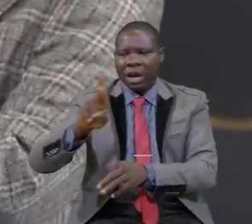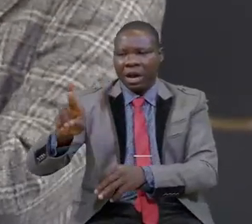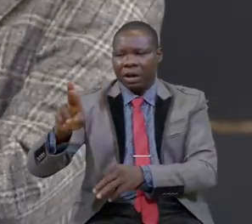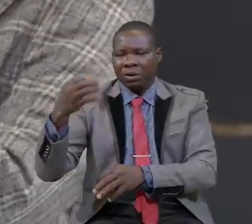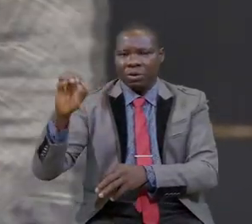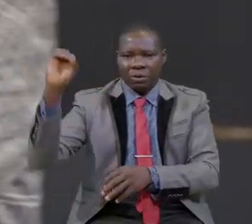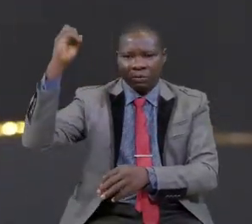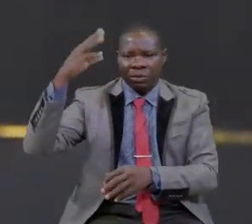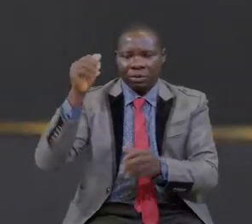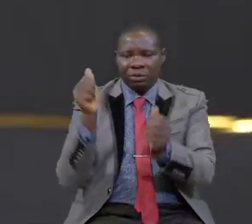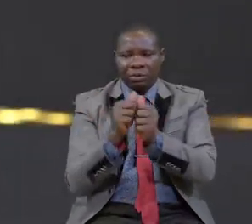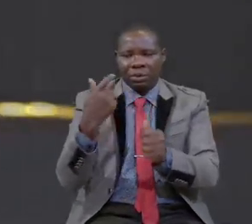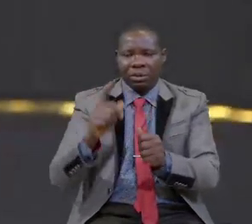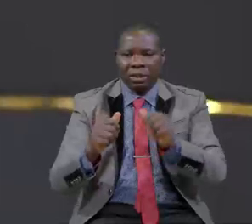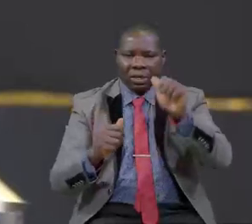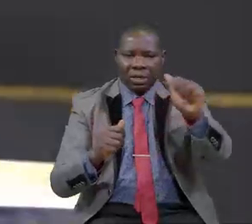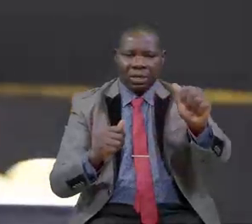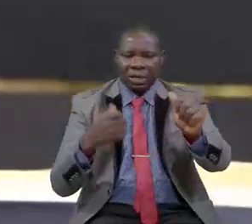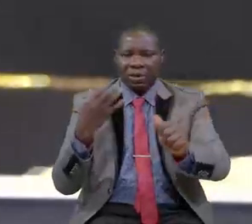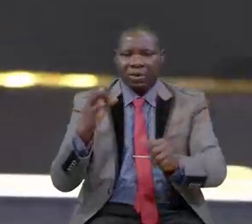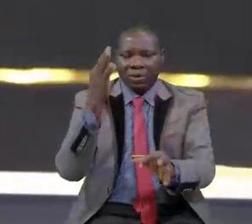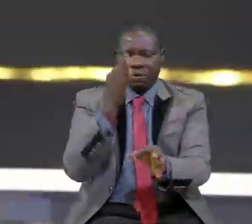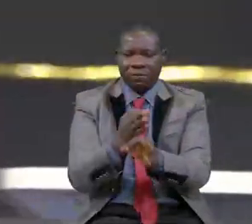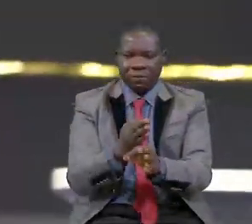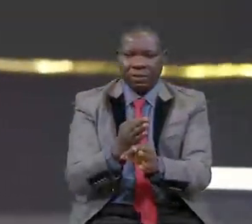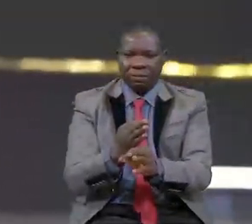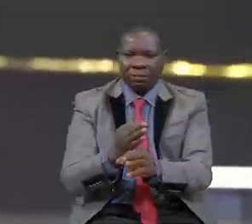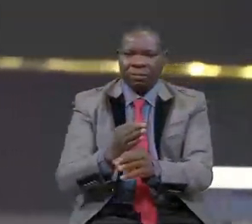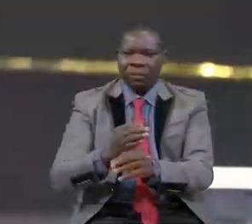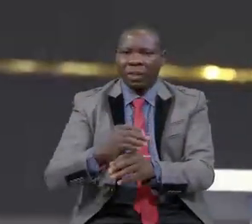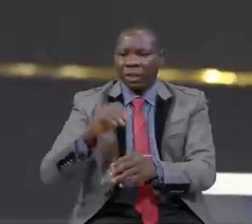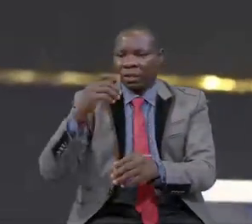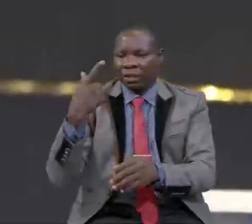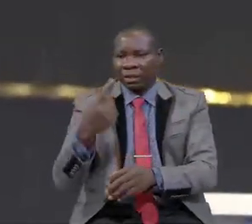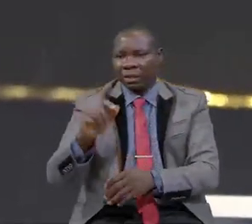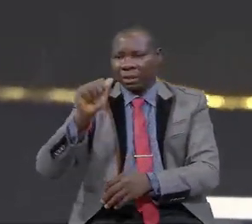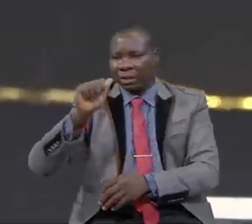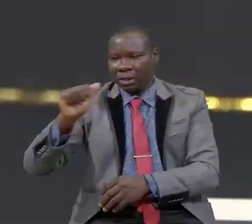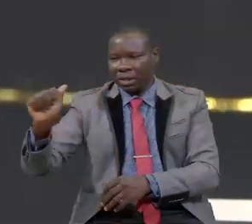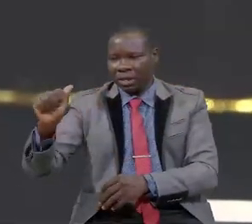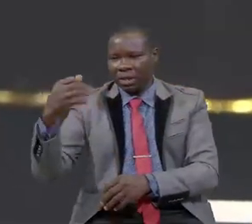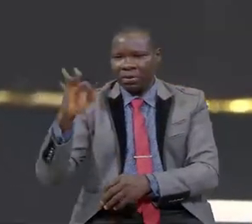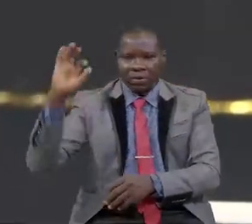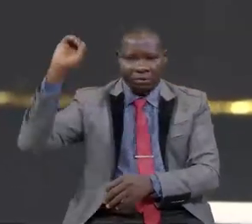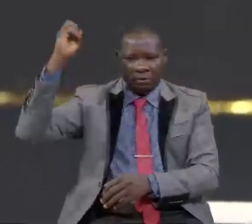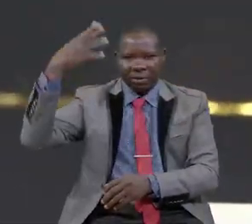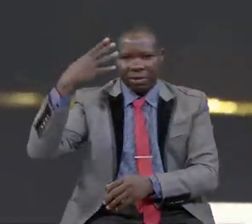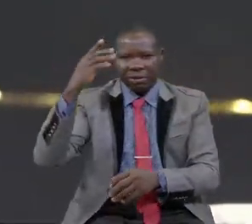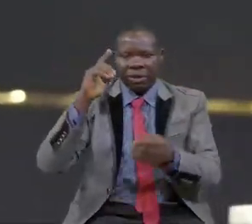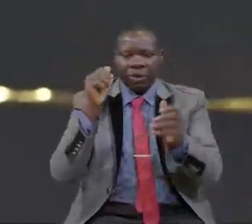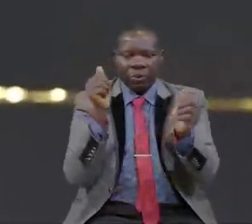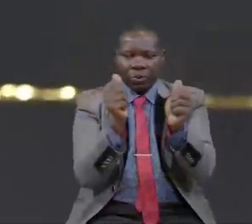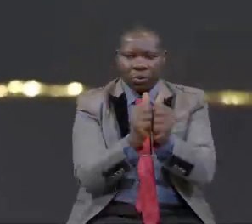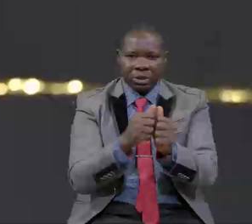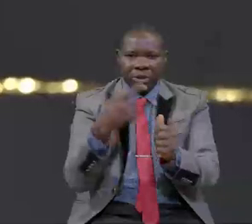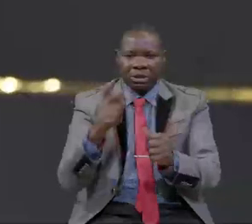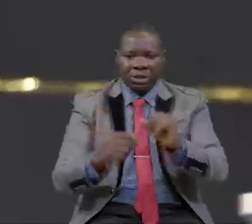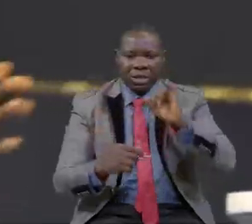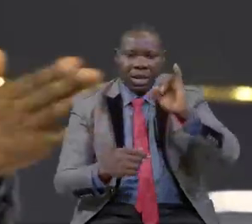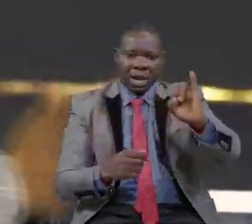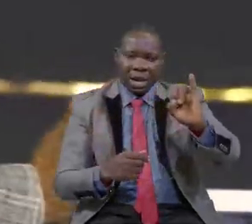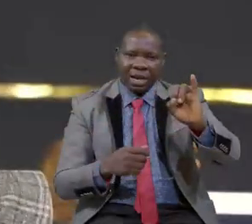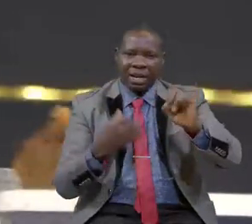faith. And the A of grace with the eye